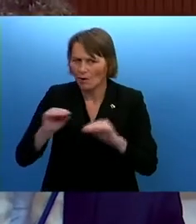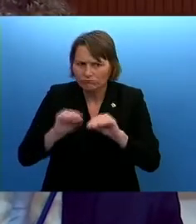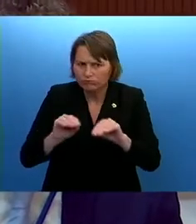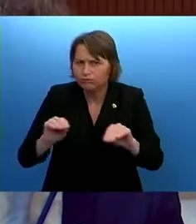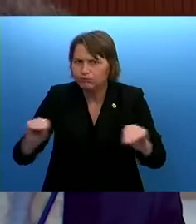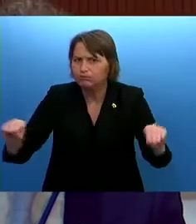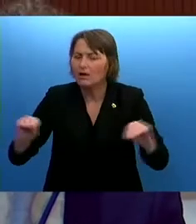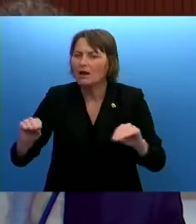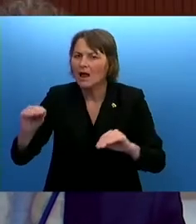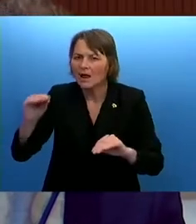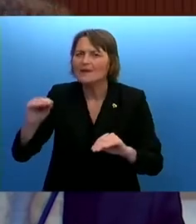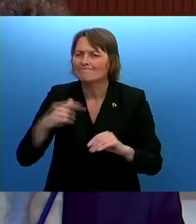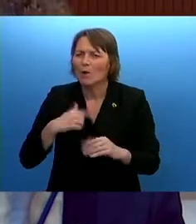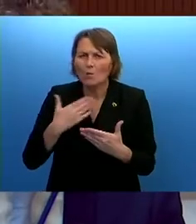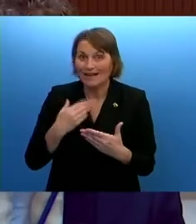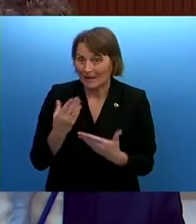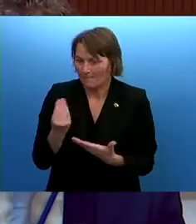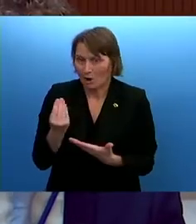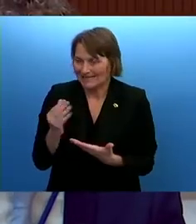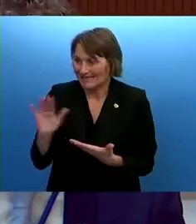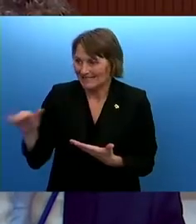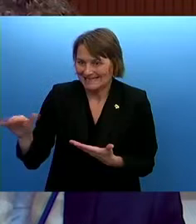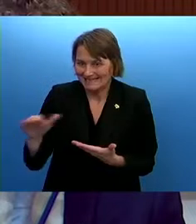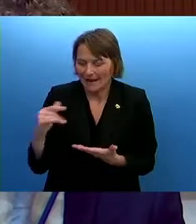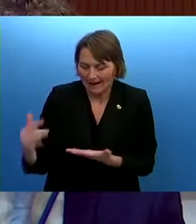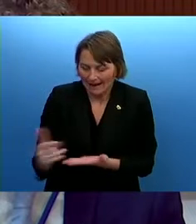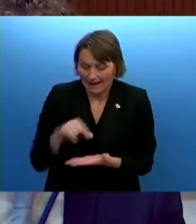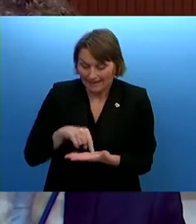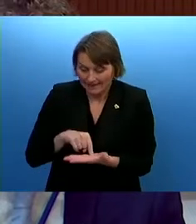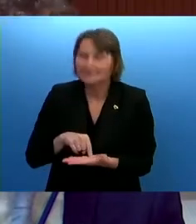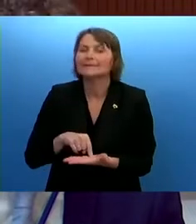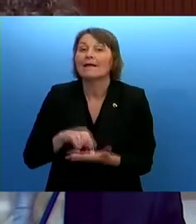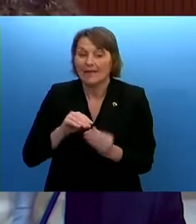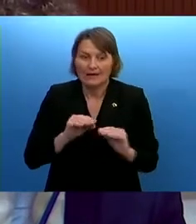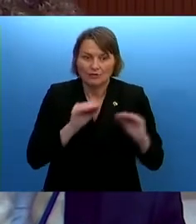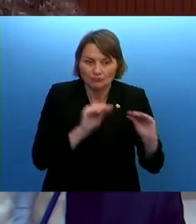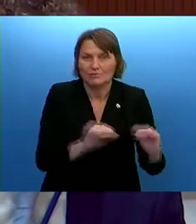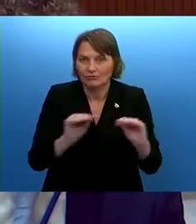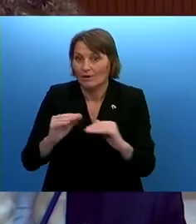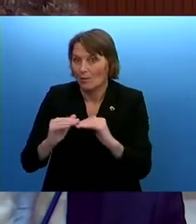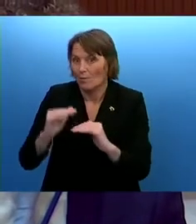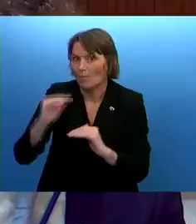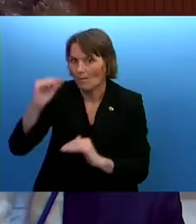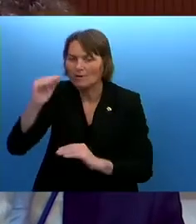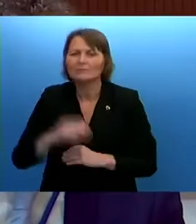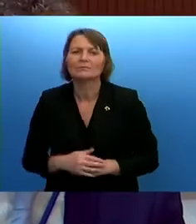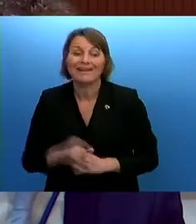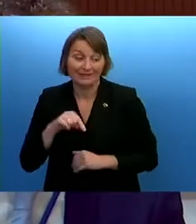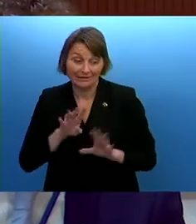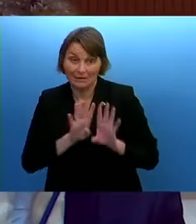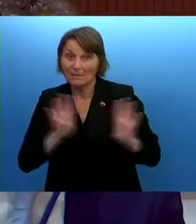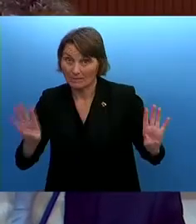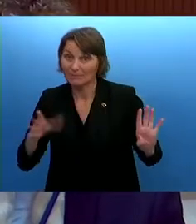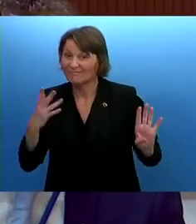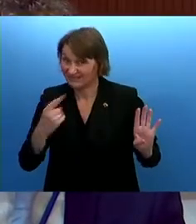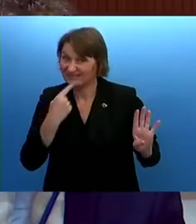raise the funds to maintain that training. But also I think, and it's been mentioned by other members of the panel, the importance of